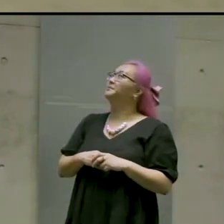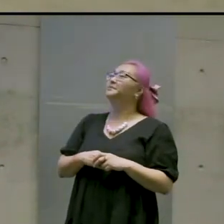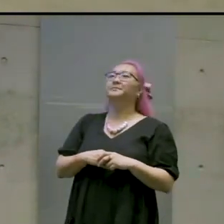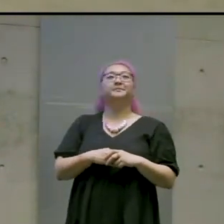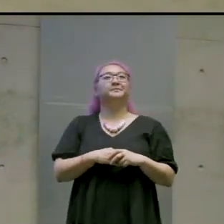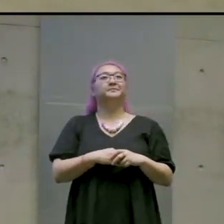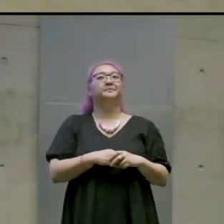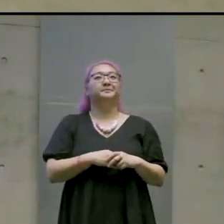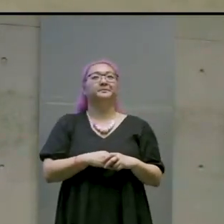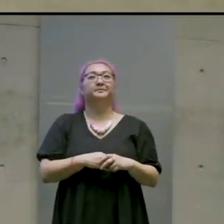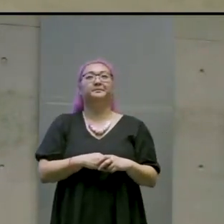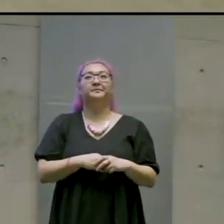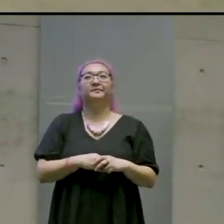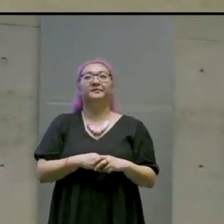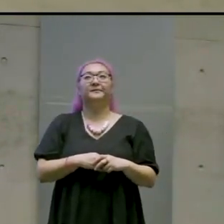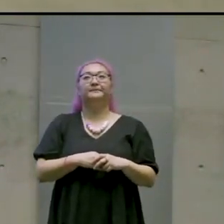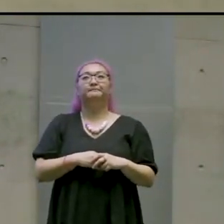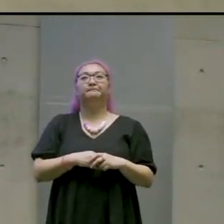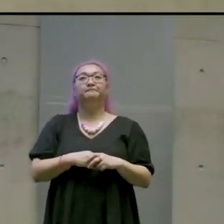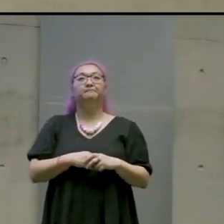please?